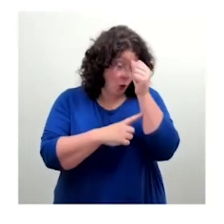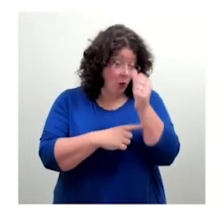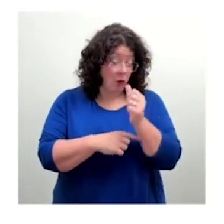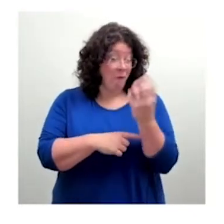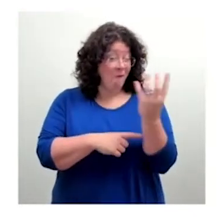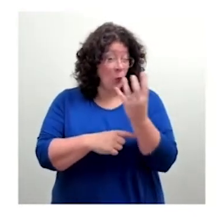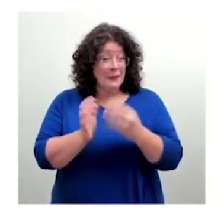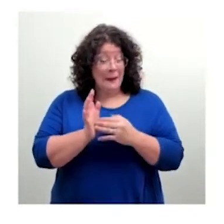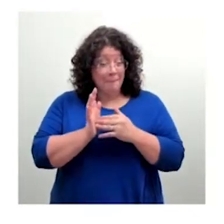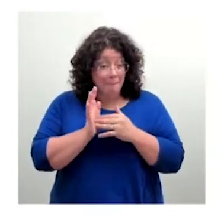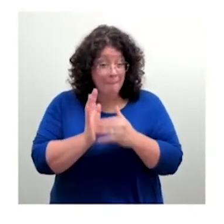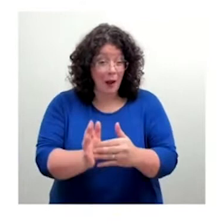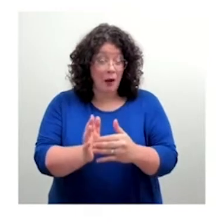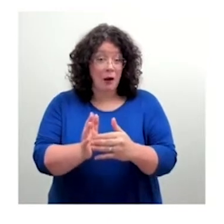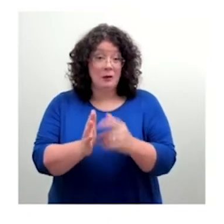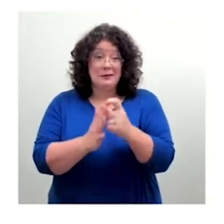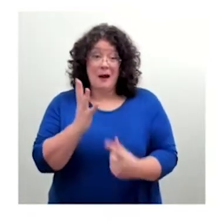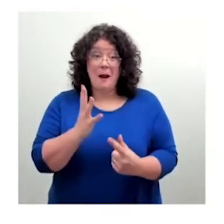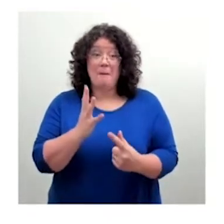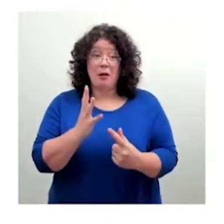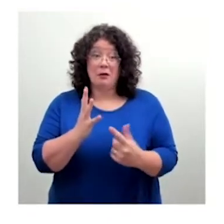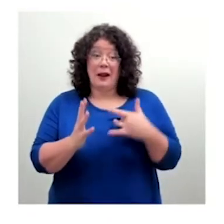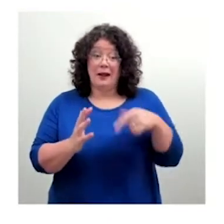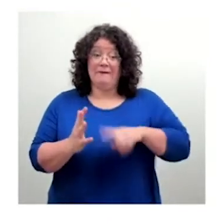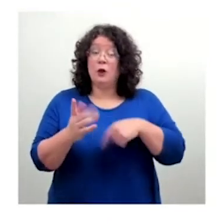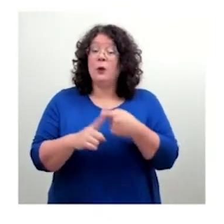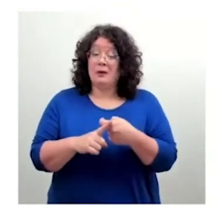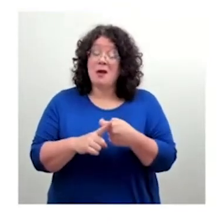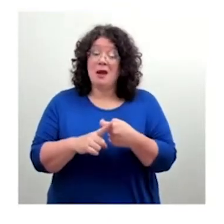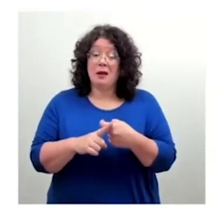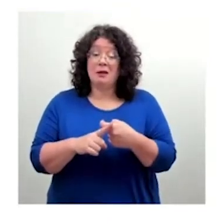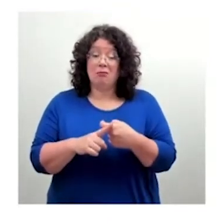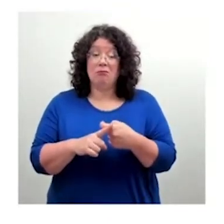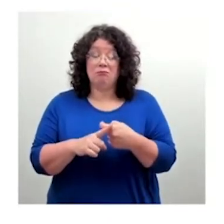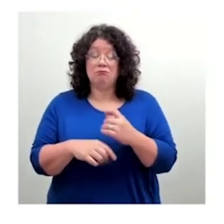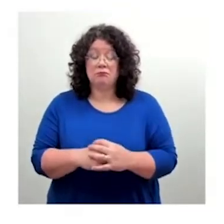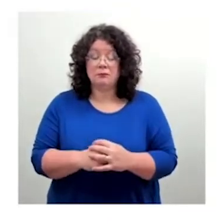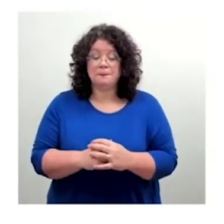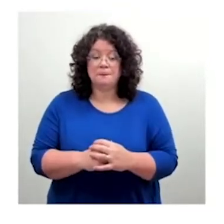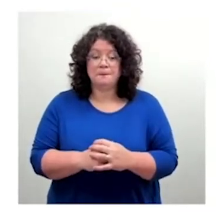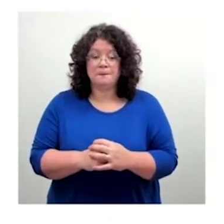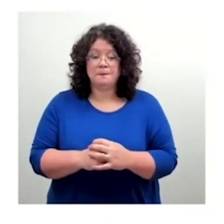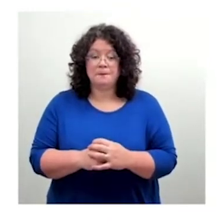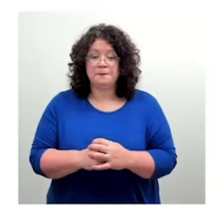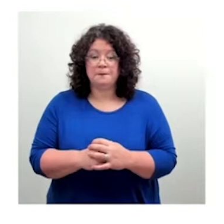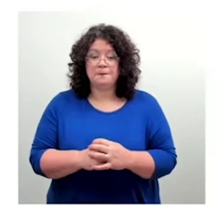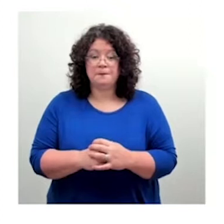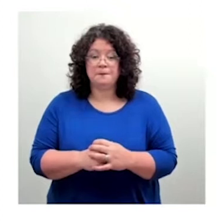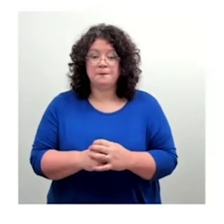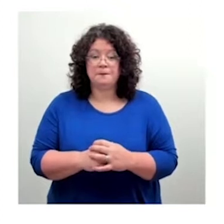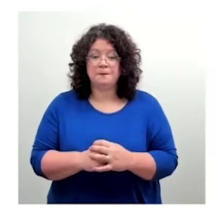course. There's still a significant employment gap between disabled and non-disabled working age